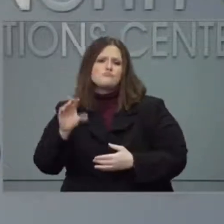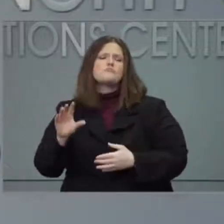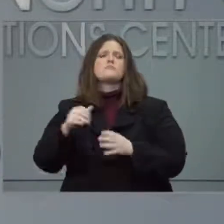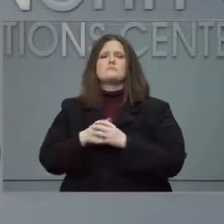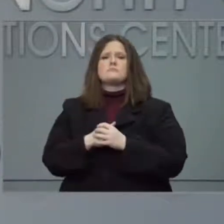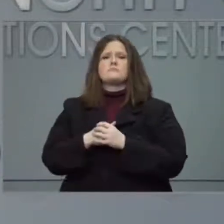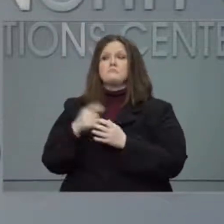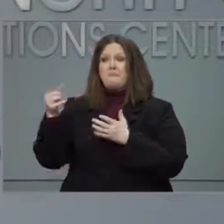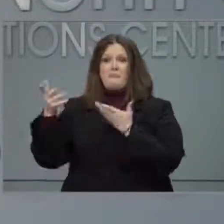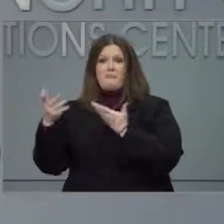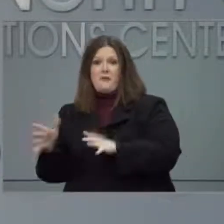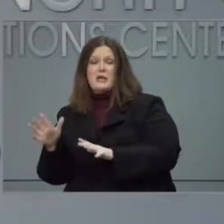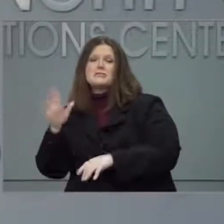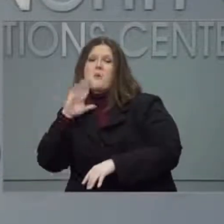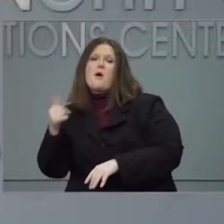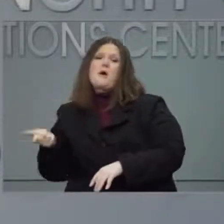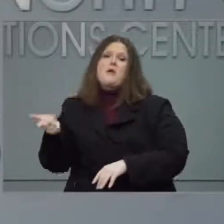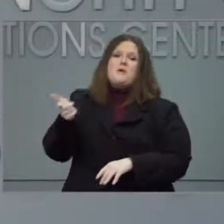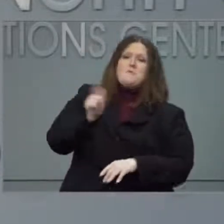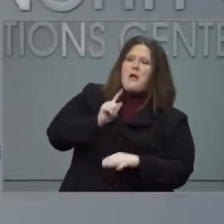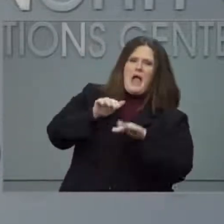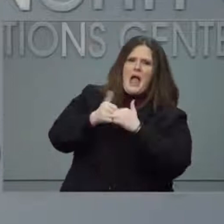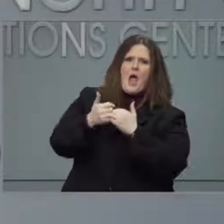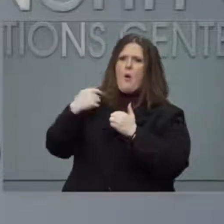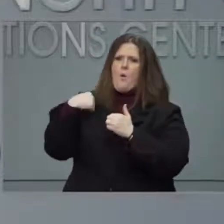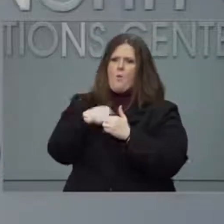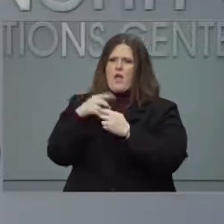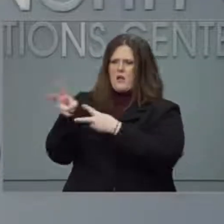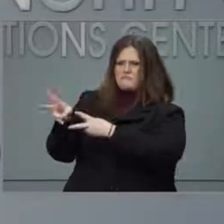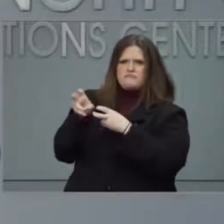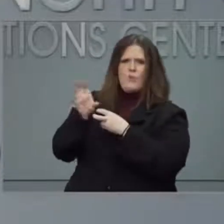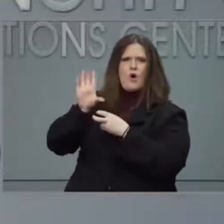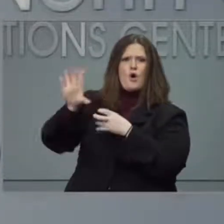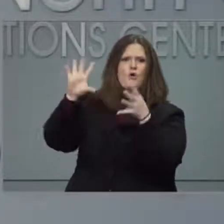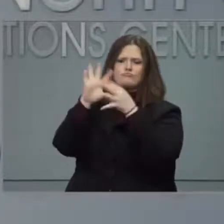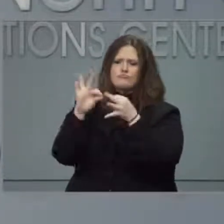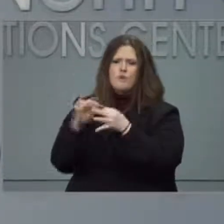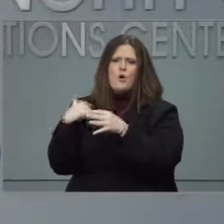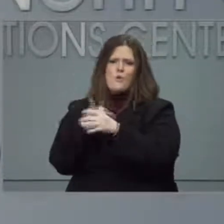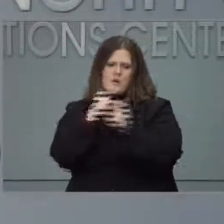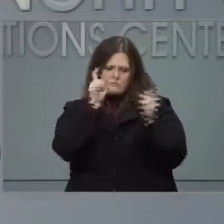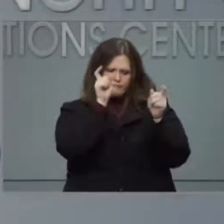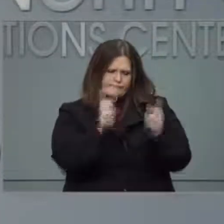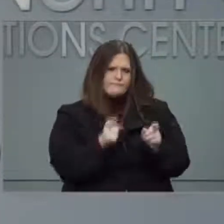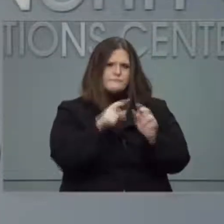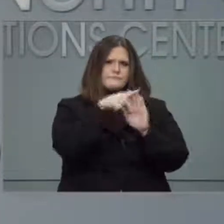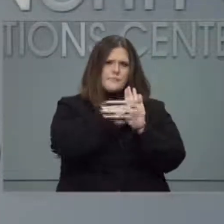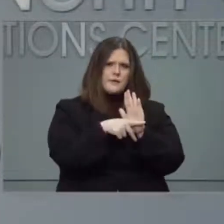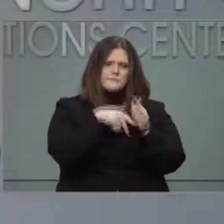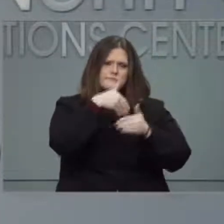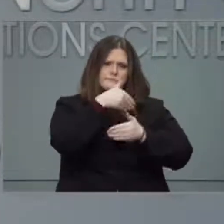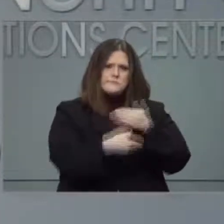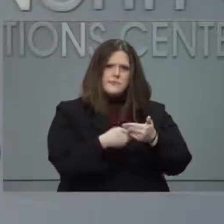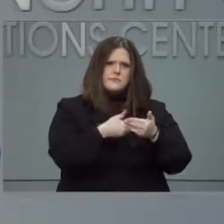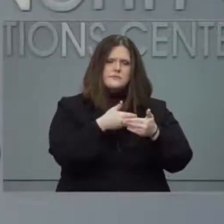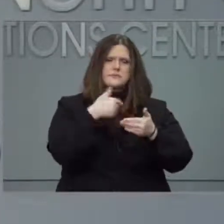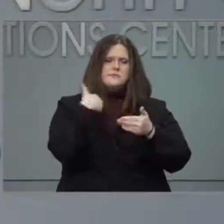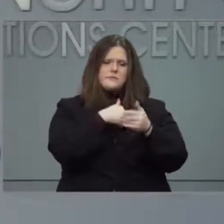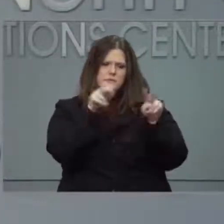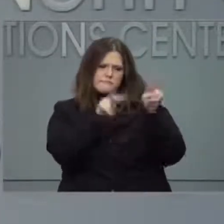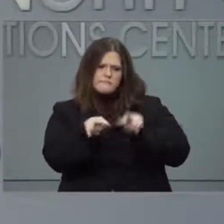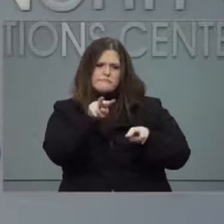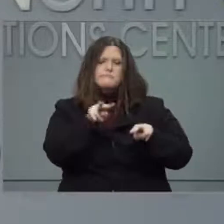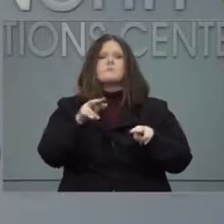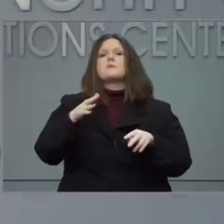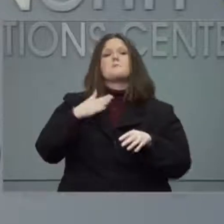these developments mean for the COVID-19 protocols currently in place and the executive order that's set to expire